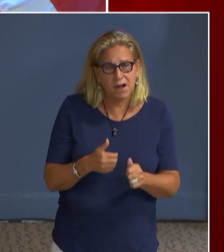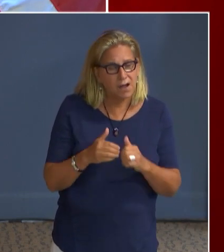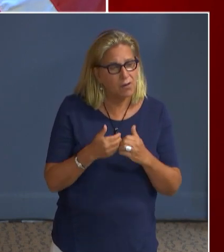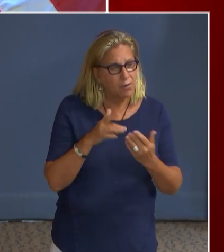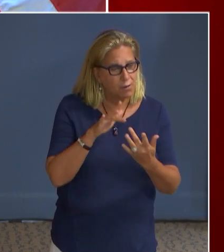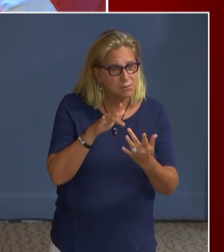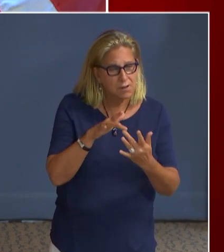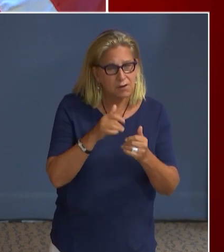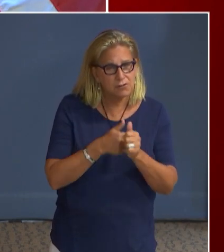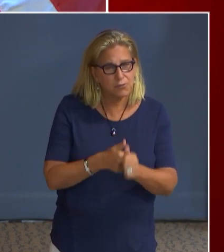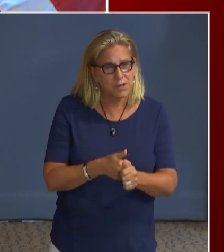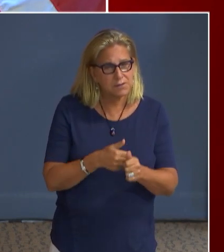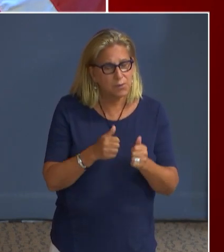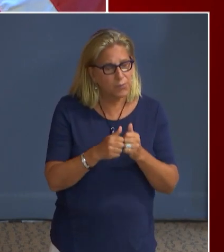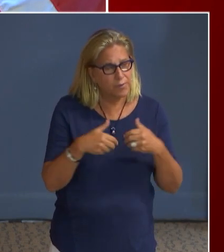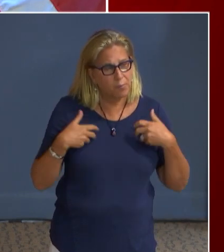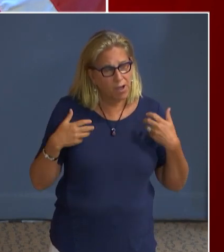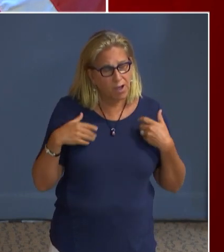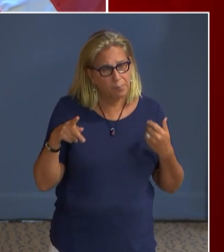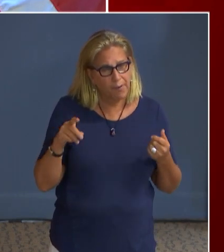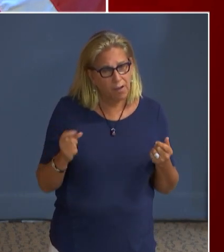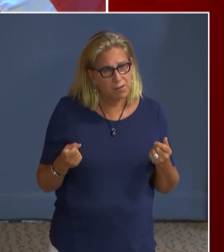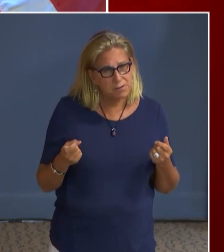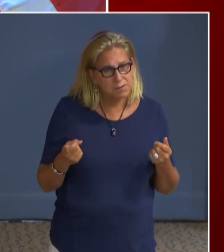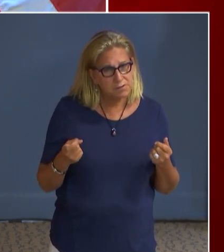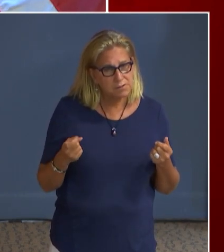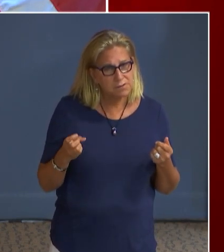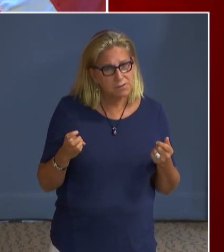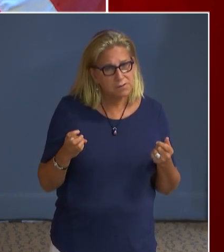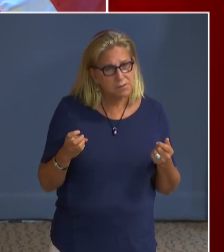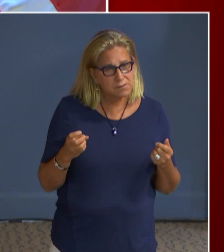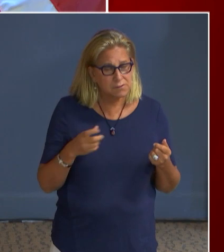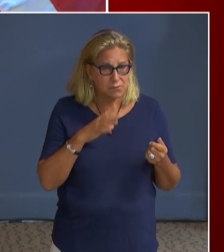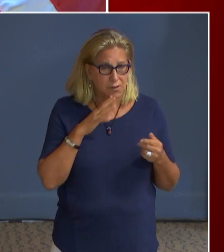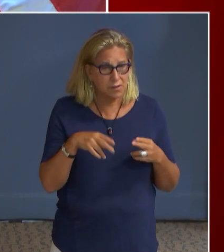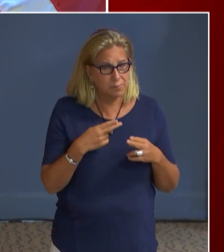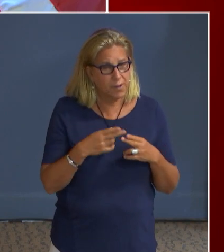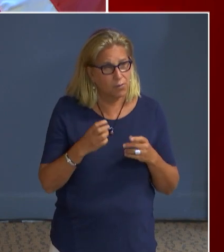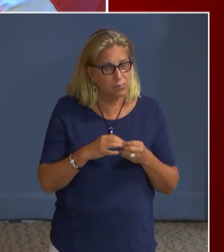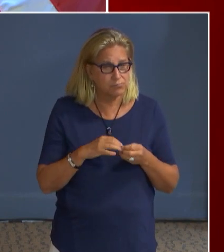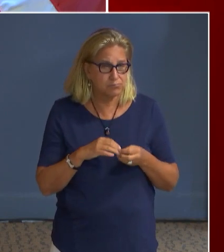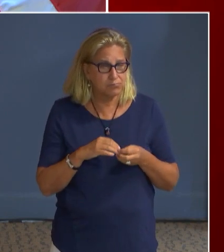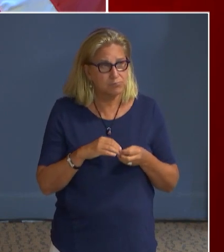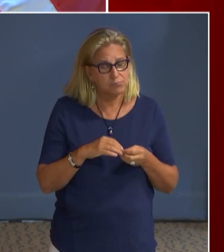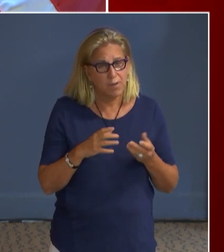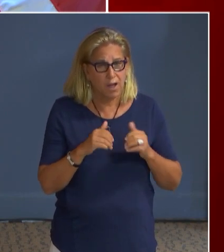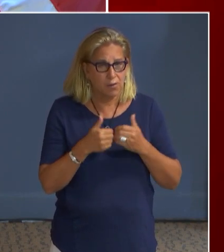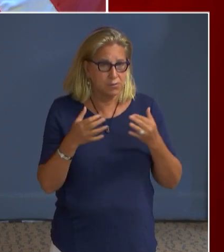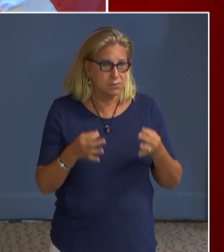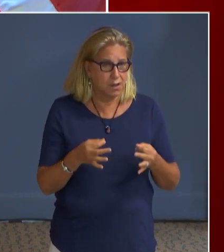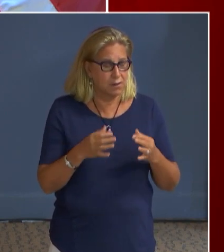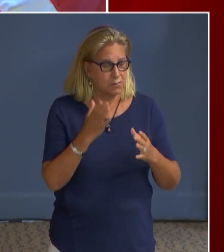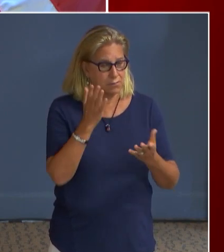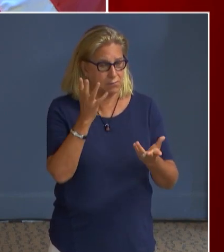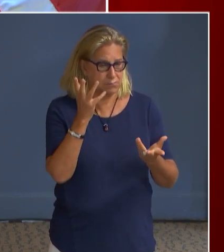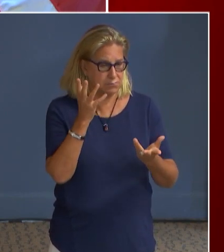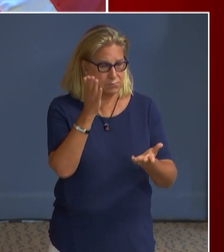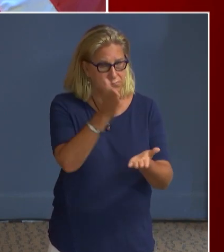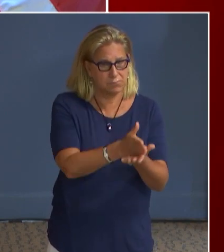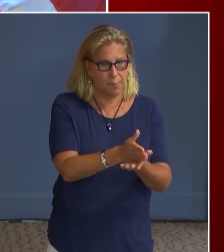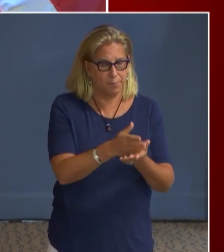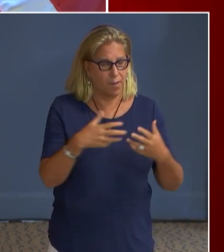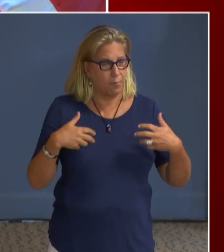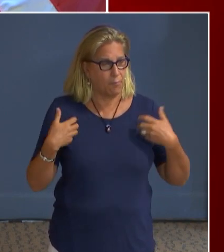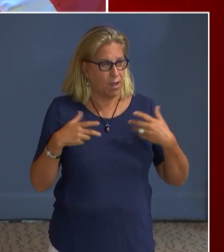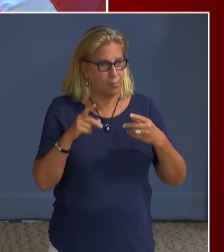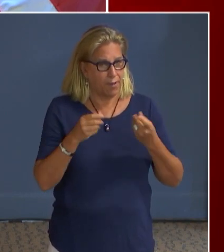monkeypox, if perhaps you might revisit the decision to lay off the contact tracing workers who were hired